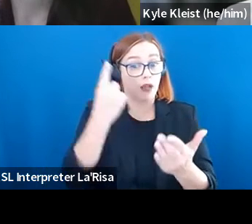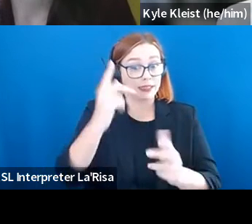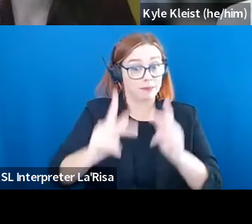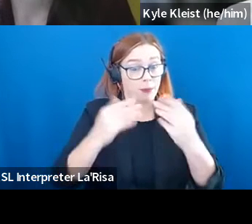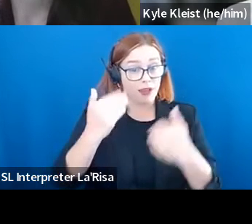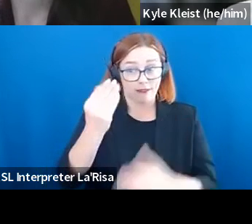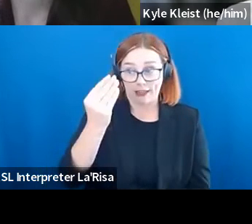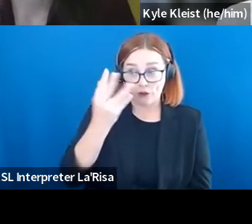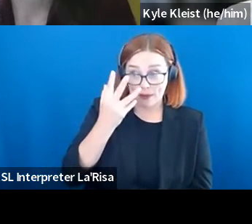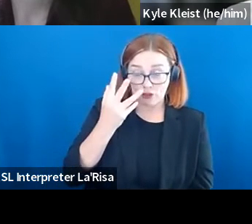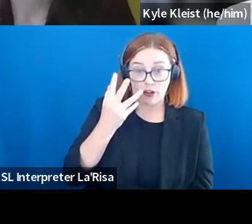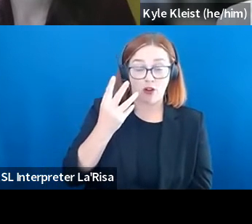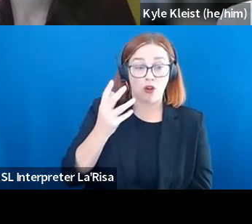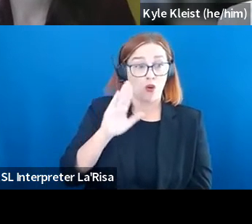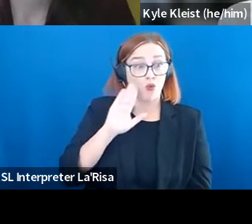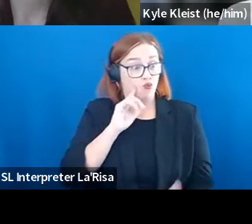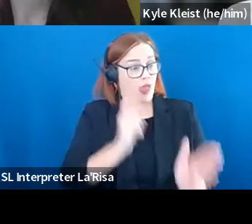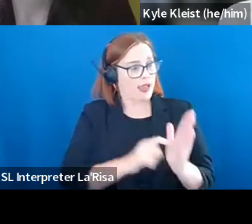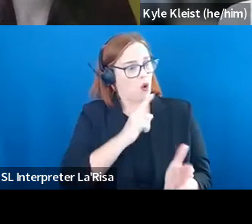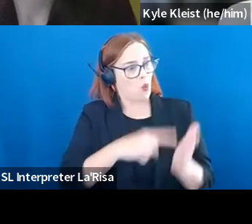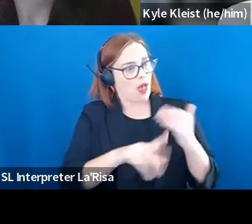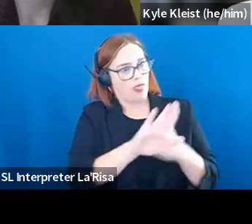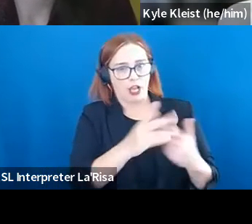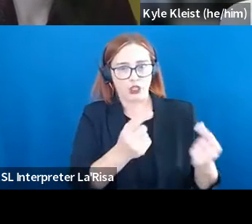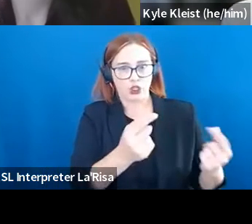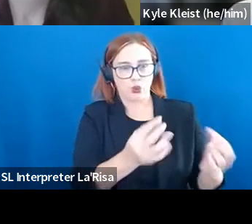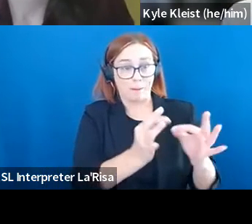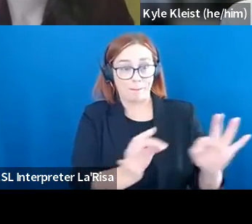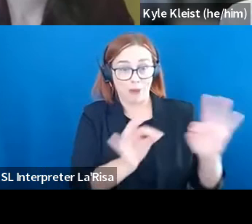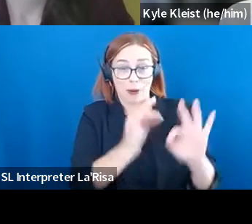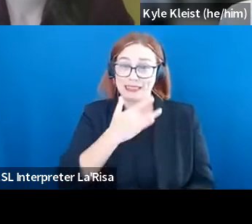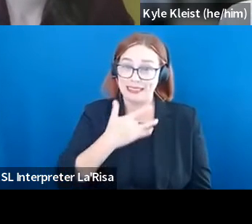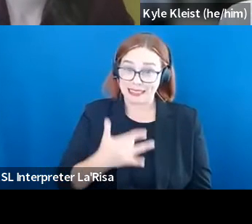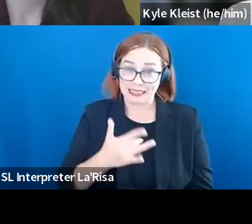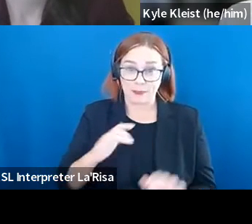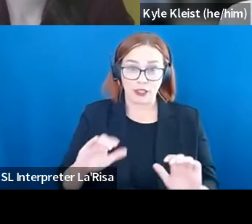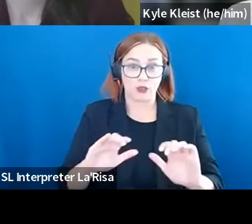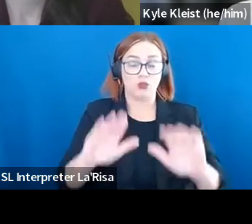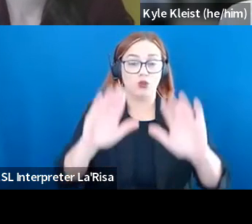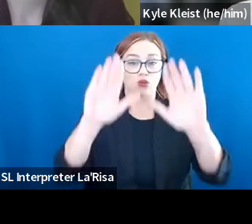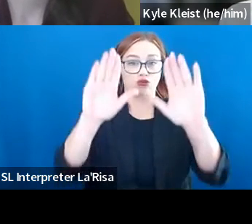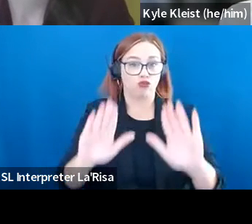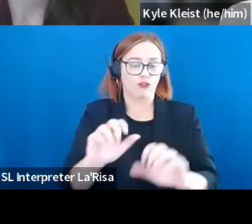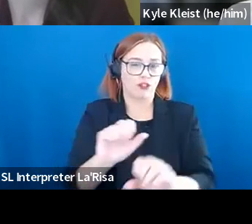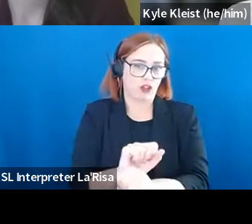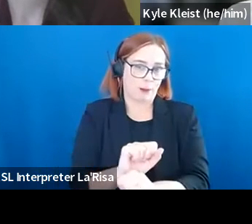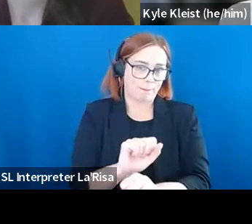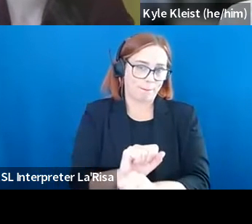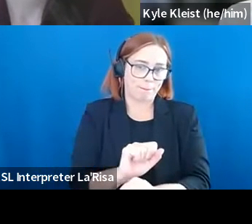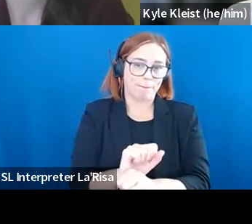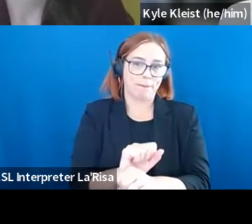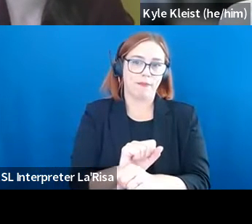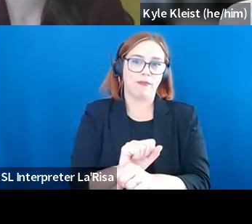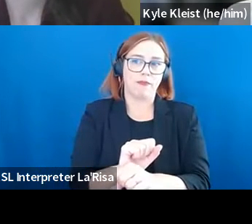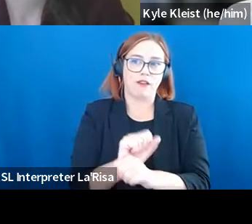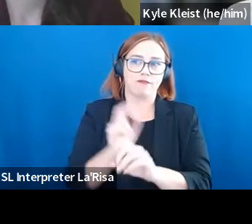they're doing is important, usually do a terrific job, typically do a terrific job of getting a hold of